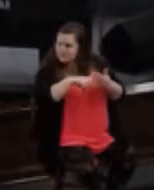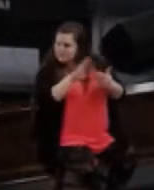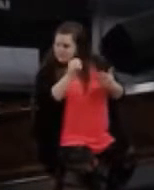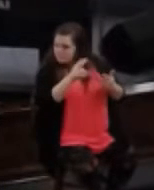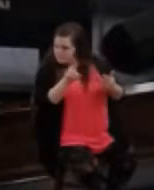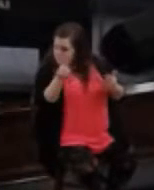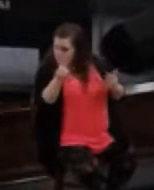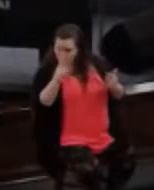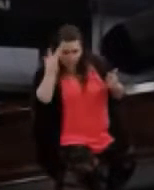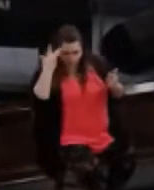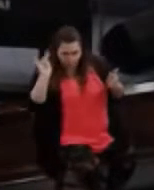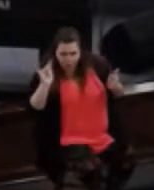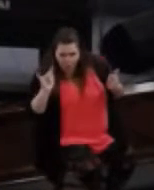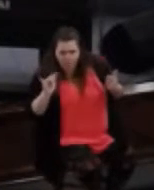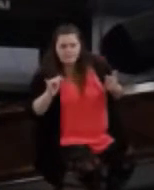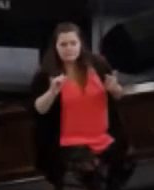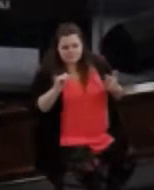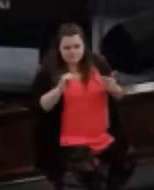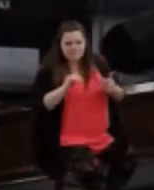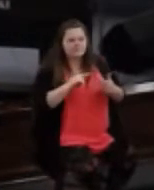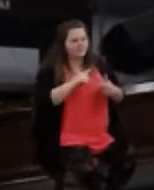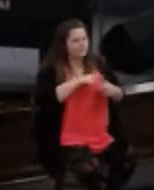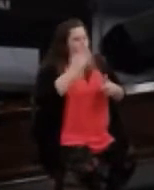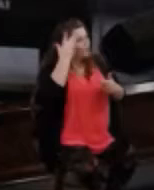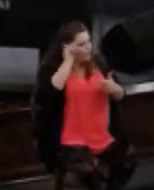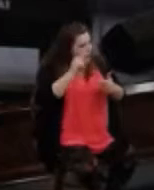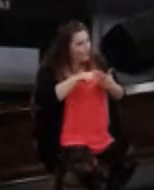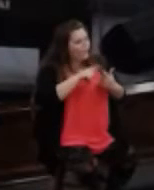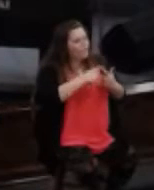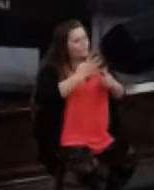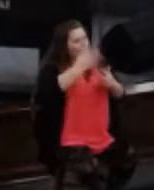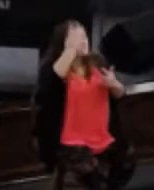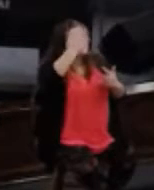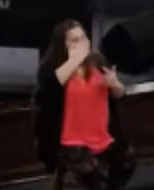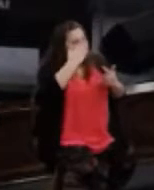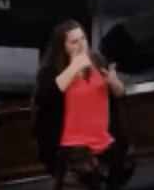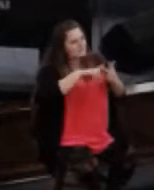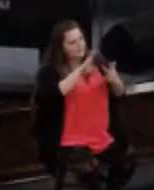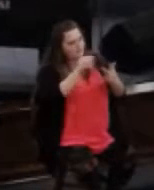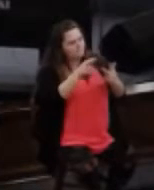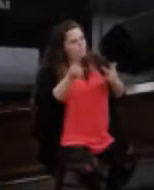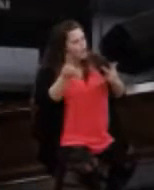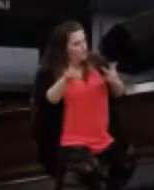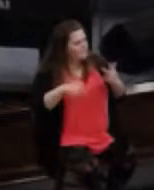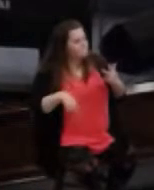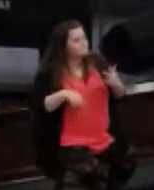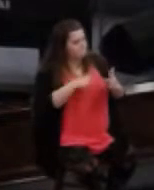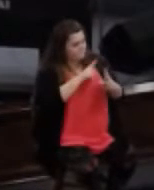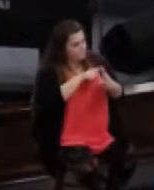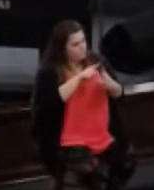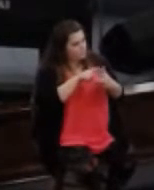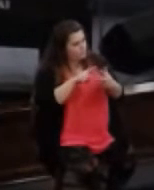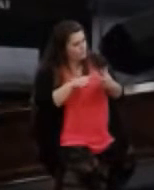Gold, frankincense, and myrrh. Right. And each of those gifts pointed